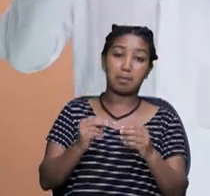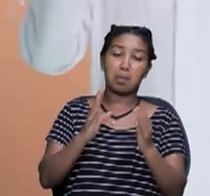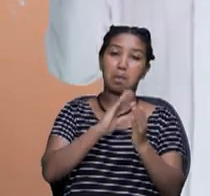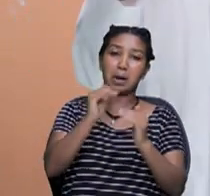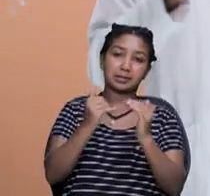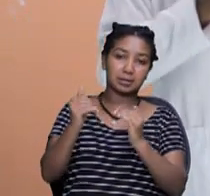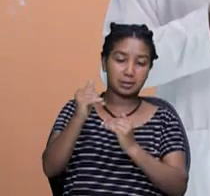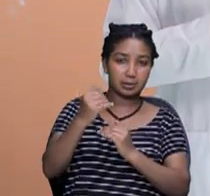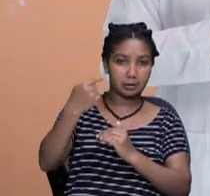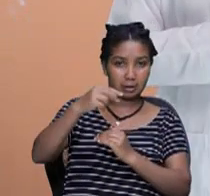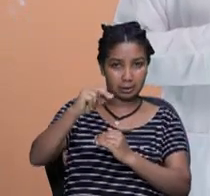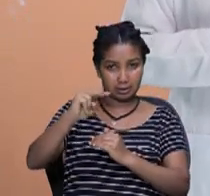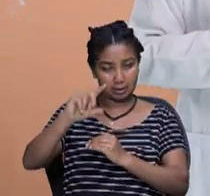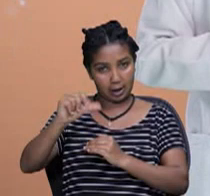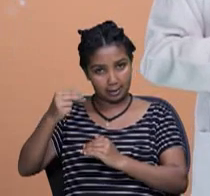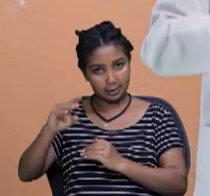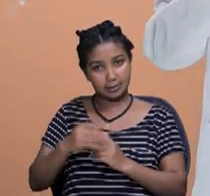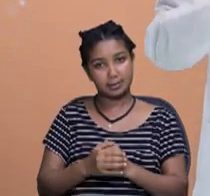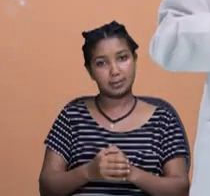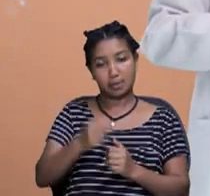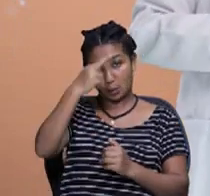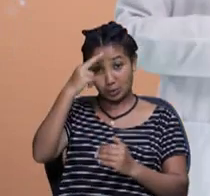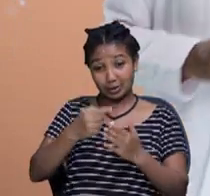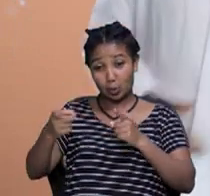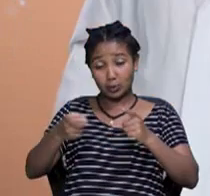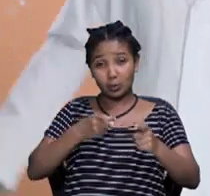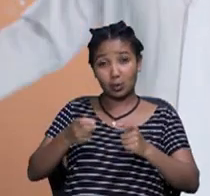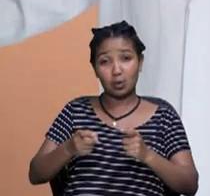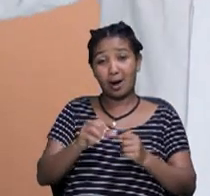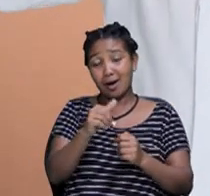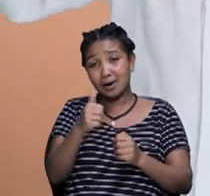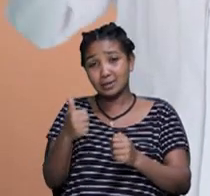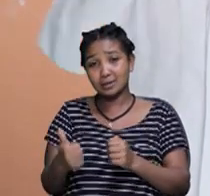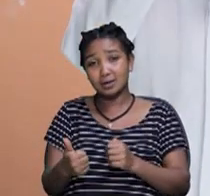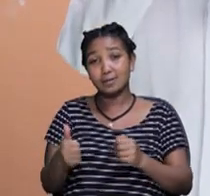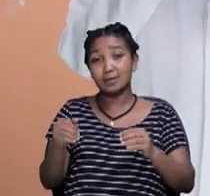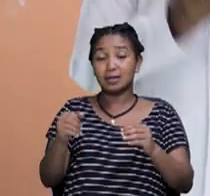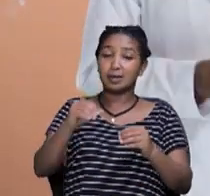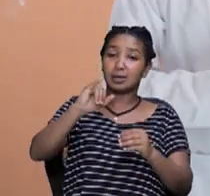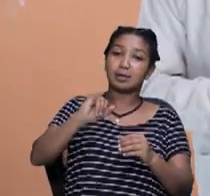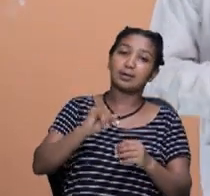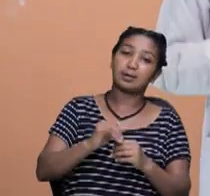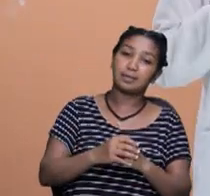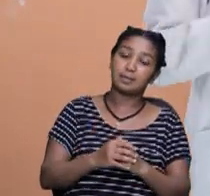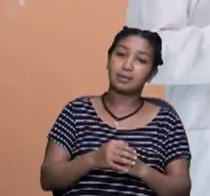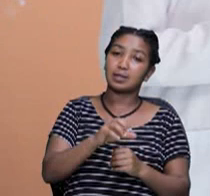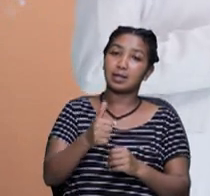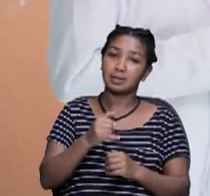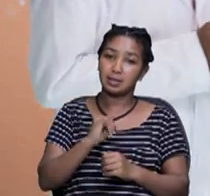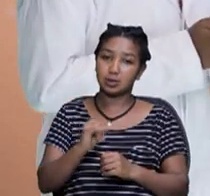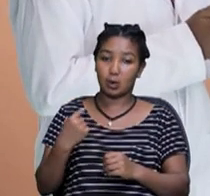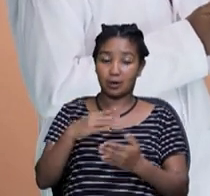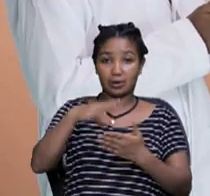or an endocrine orchestra, because it controls other endocrine glands. The